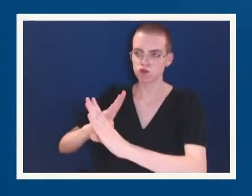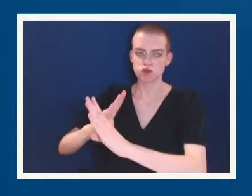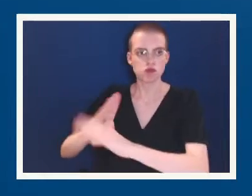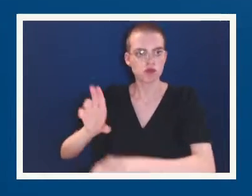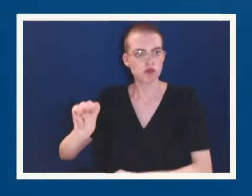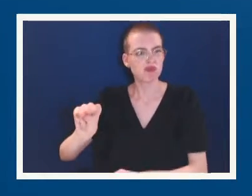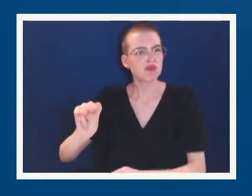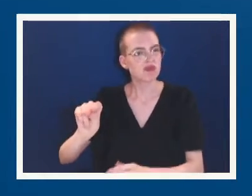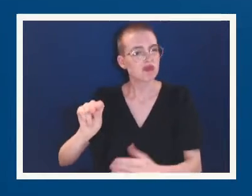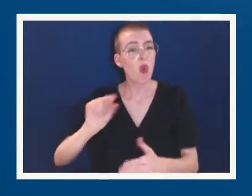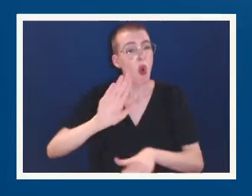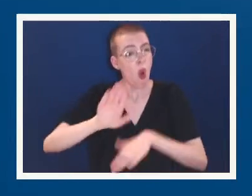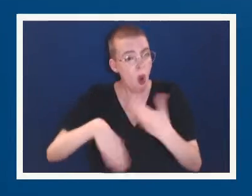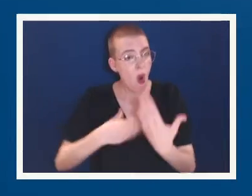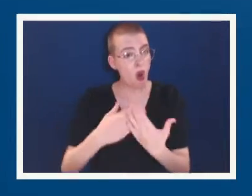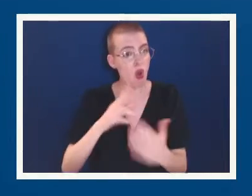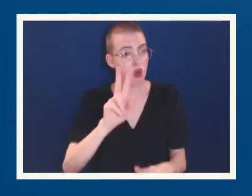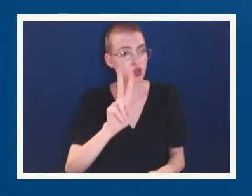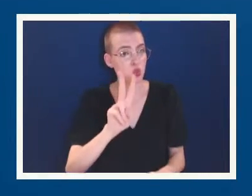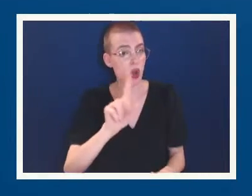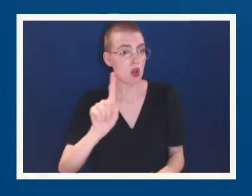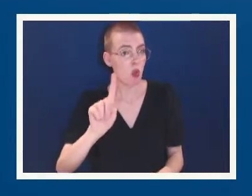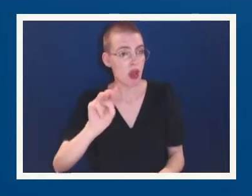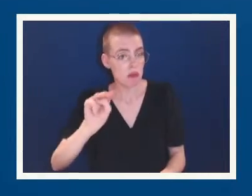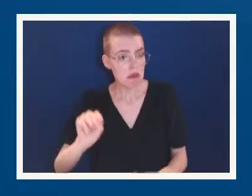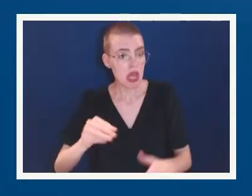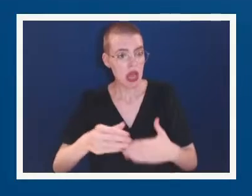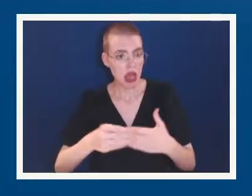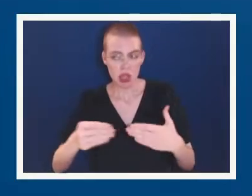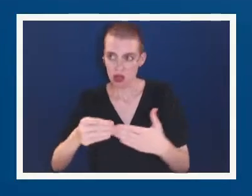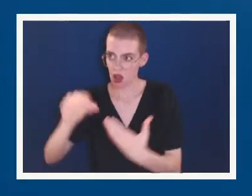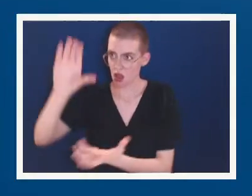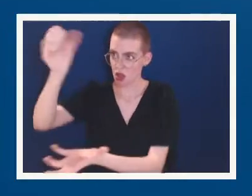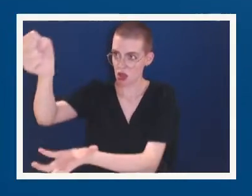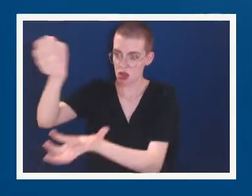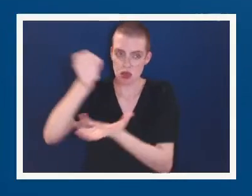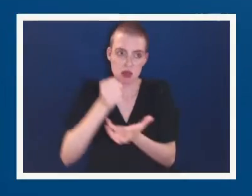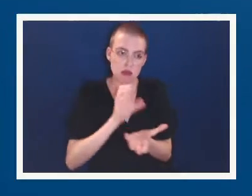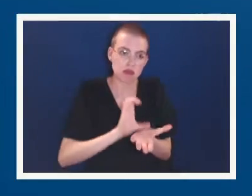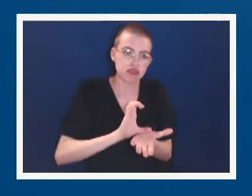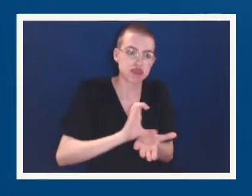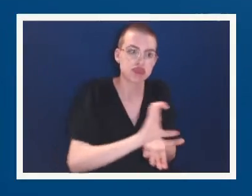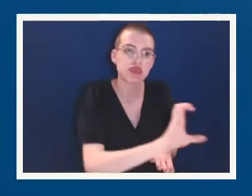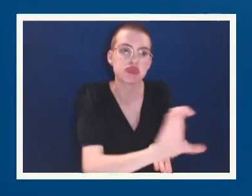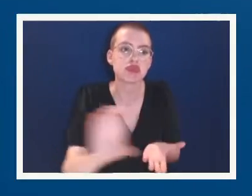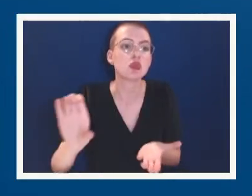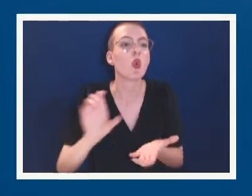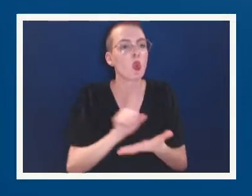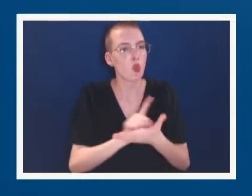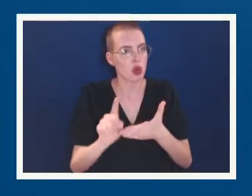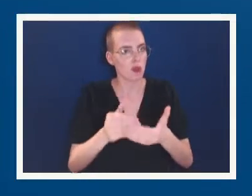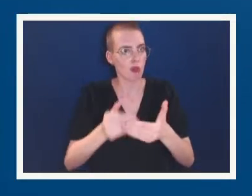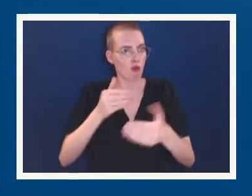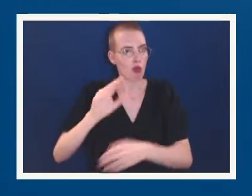million back in the pockets of our workers the week before Christmas last.